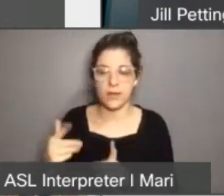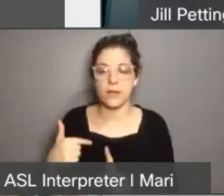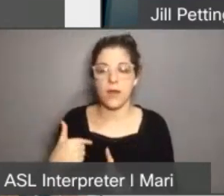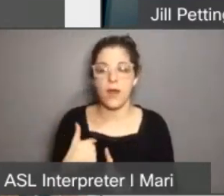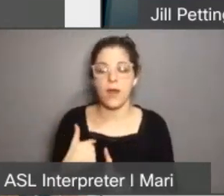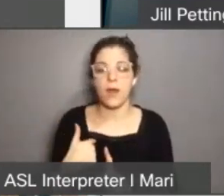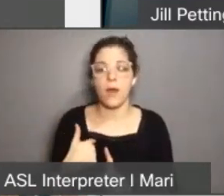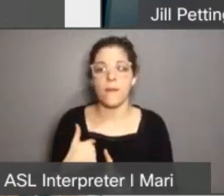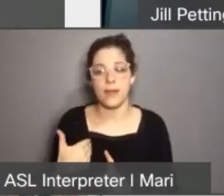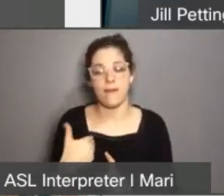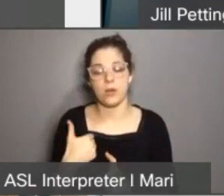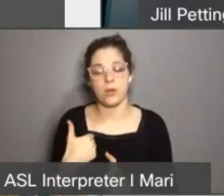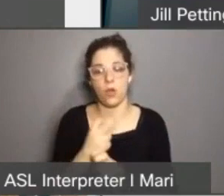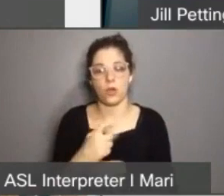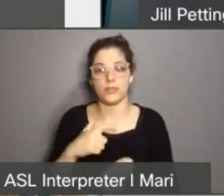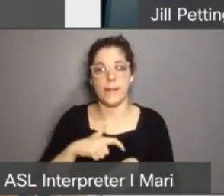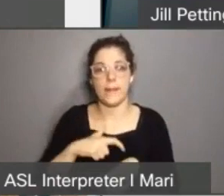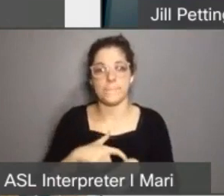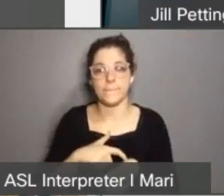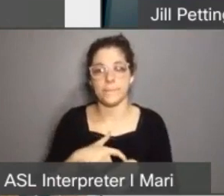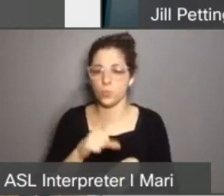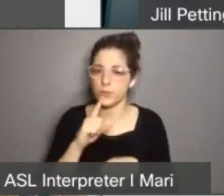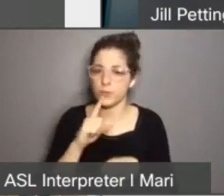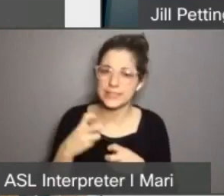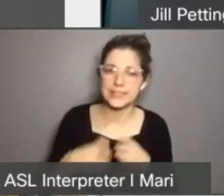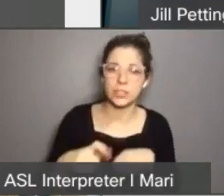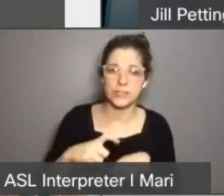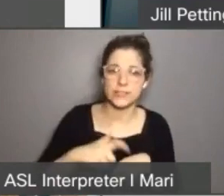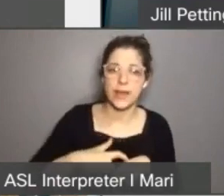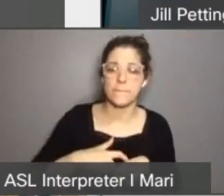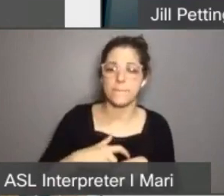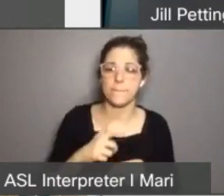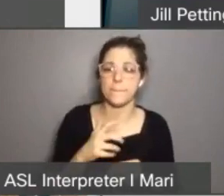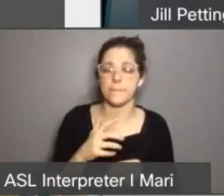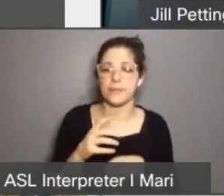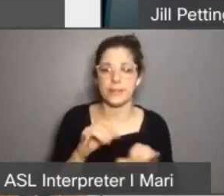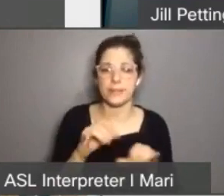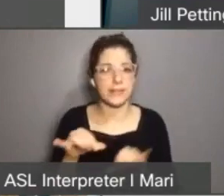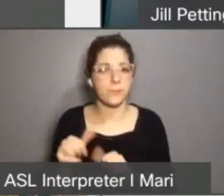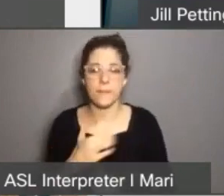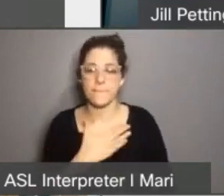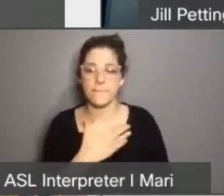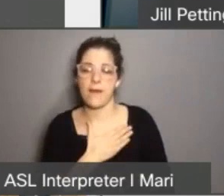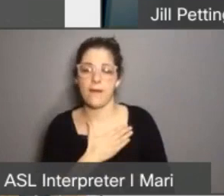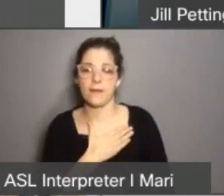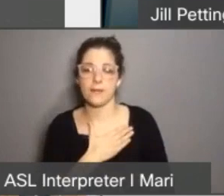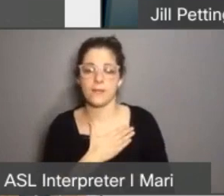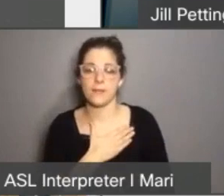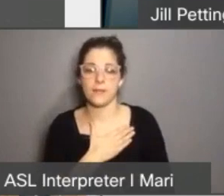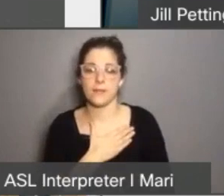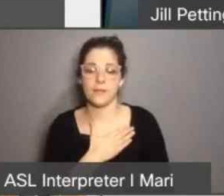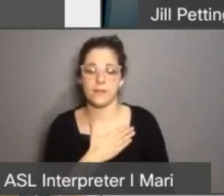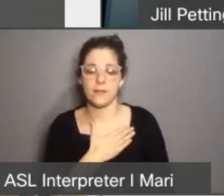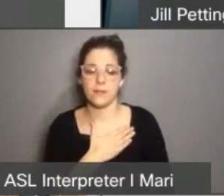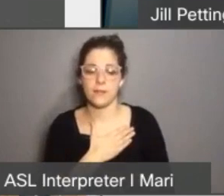I've been having a really difficult time, and same with my